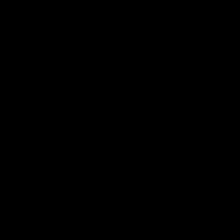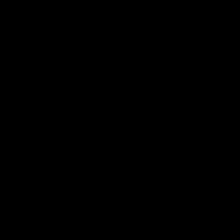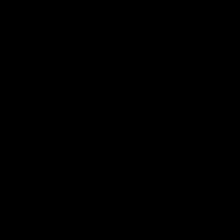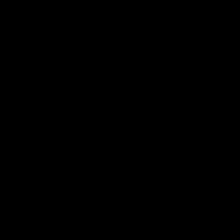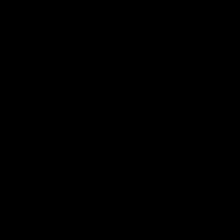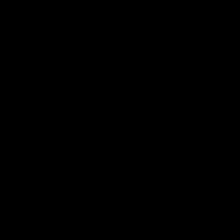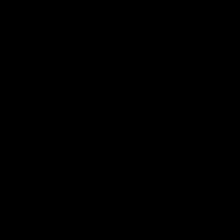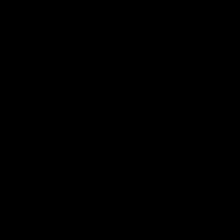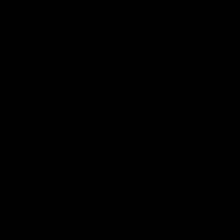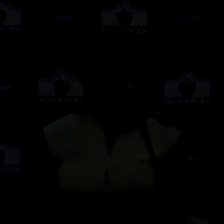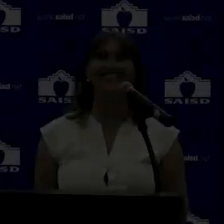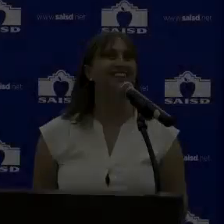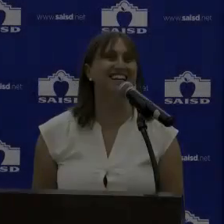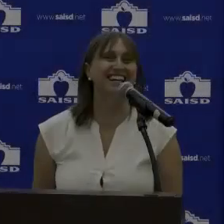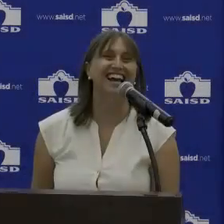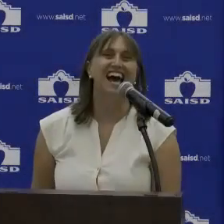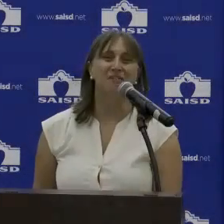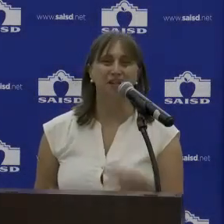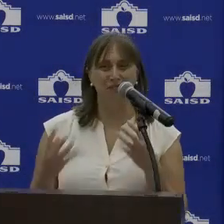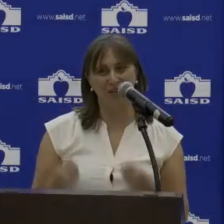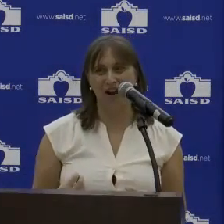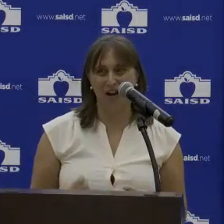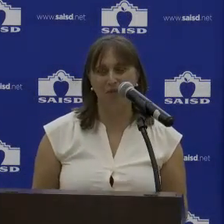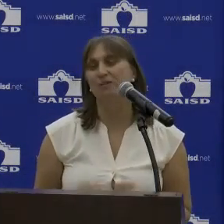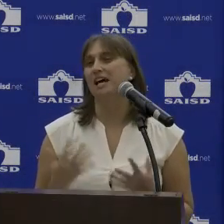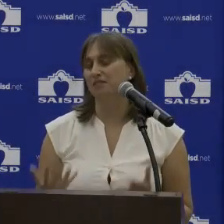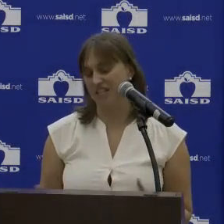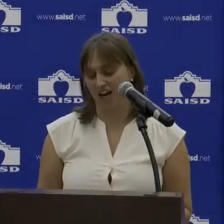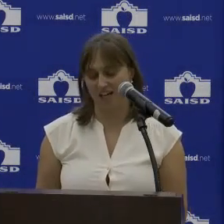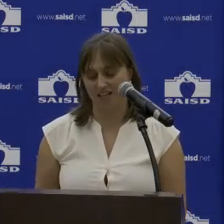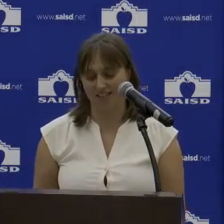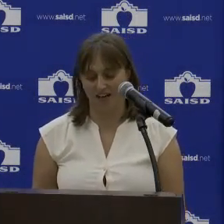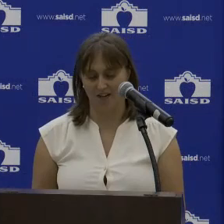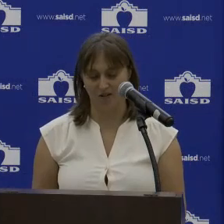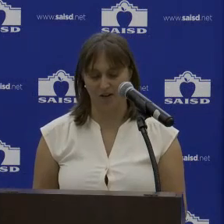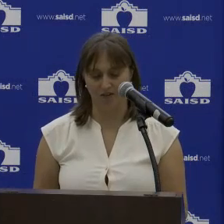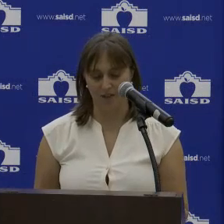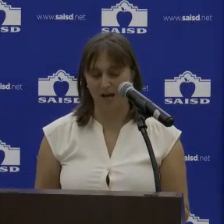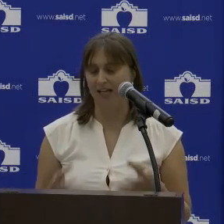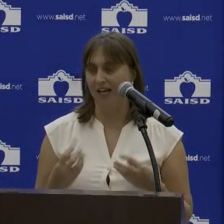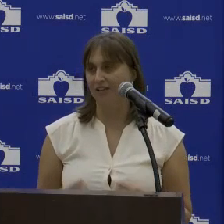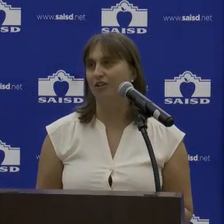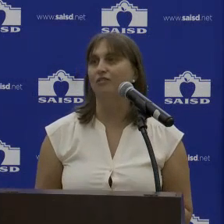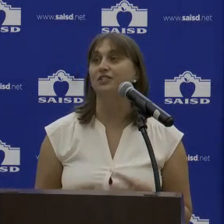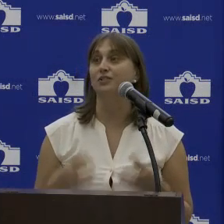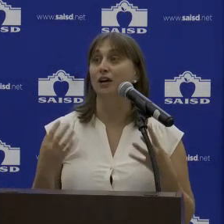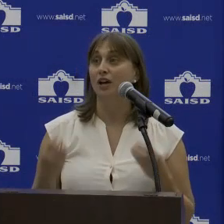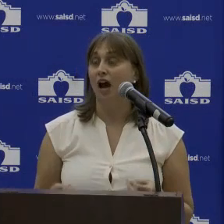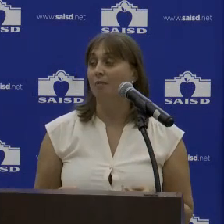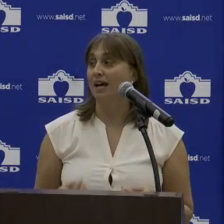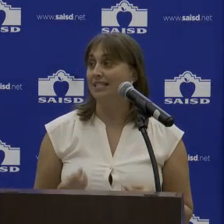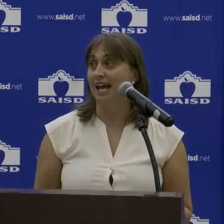time. Maybe. Okay, it's coming. I'll bring up the QR code one more time to share your feedback. Again, you can go